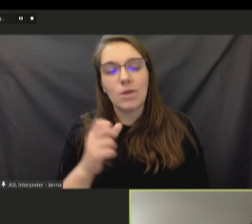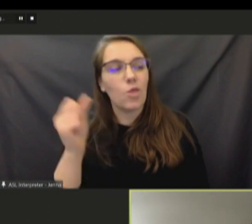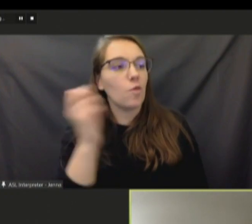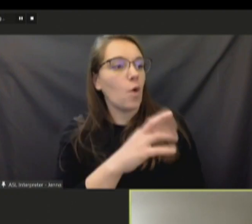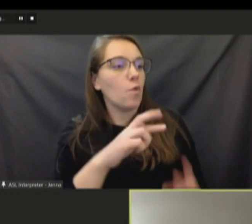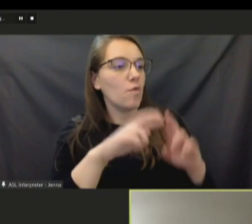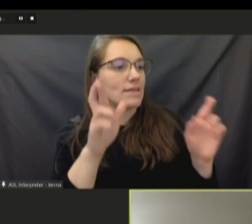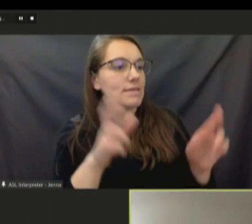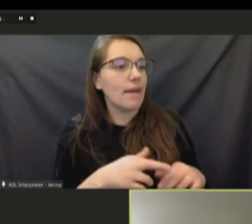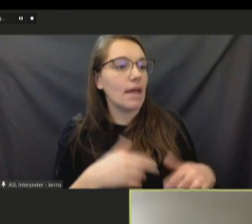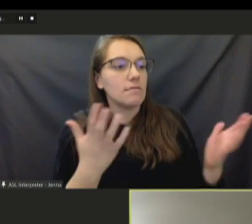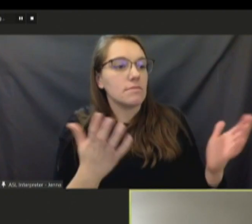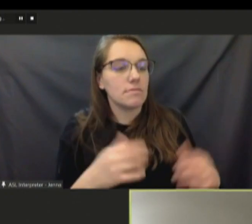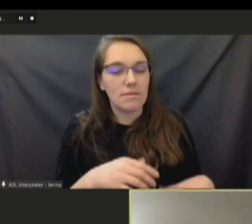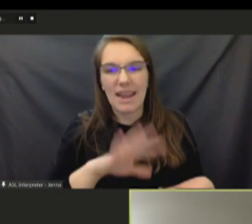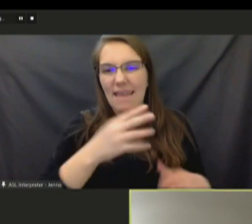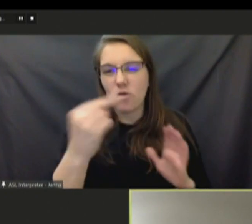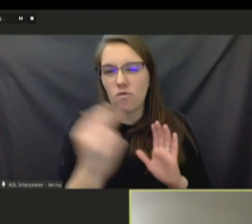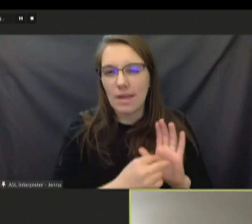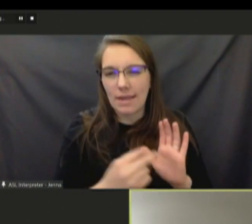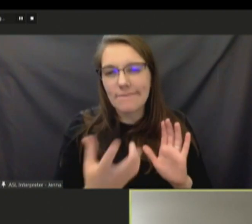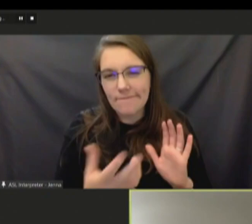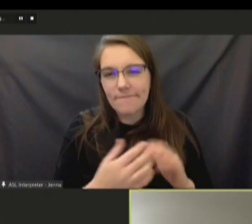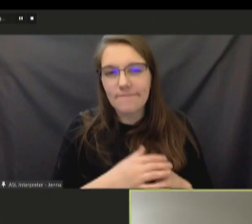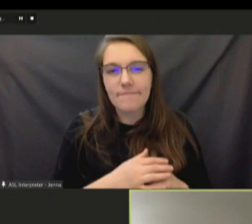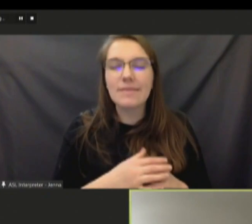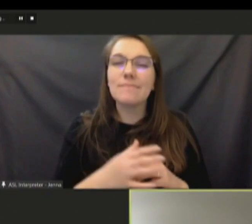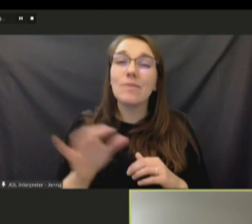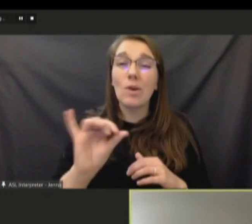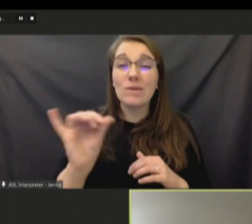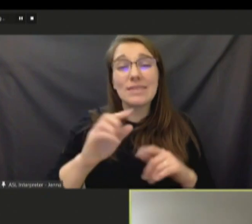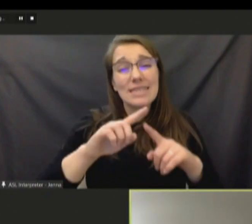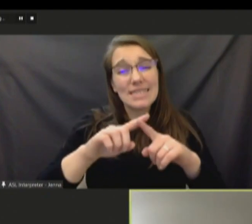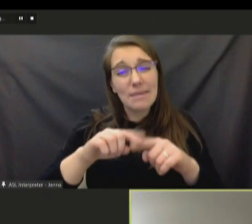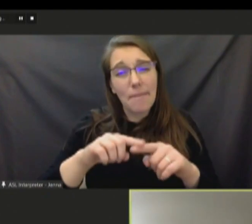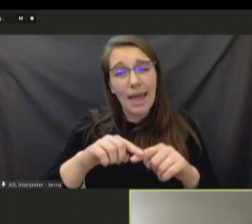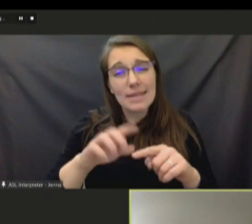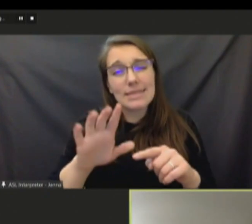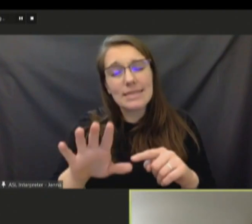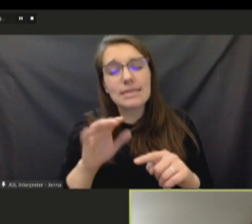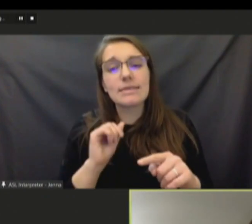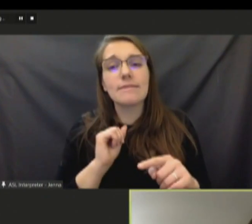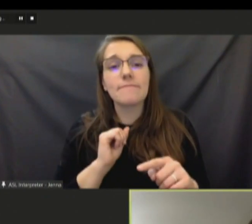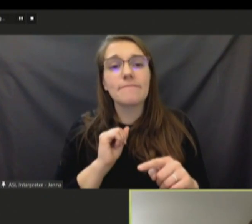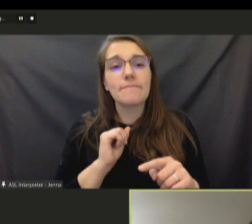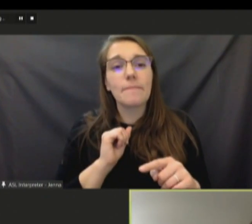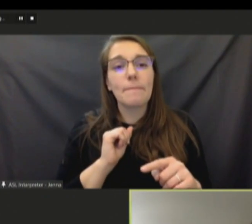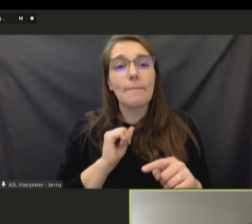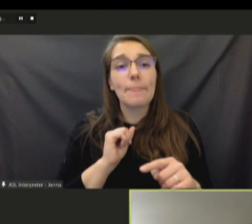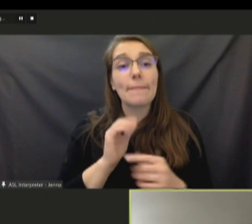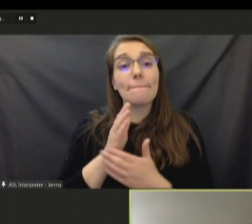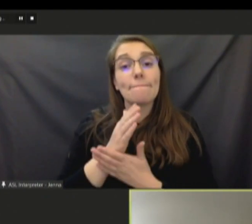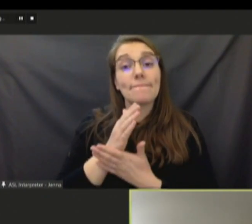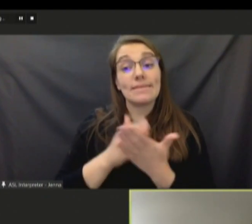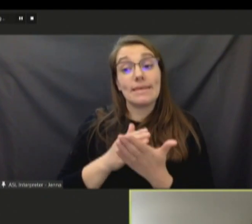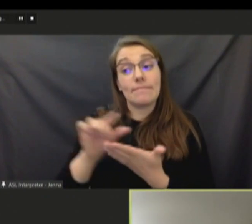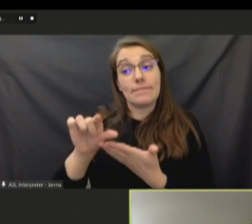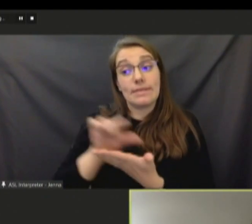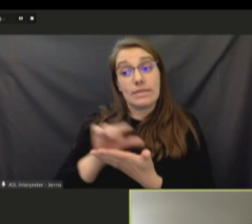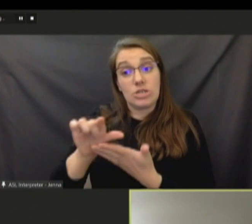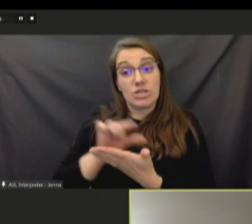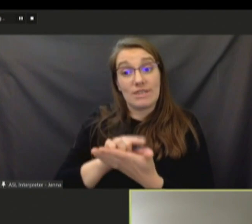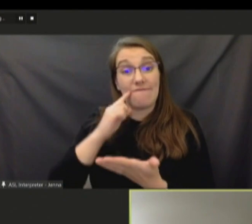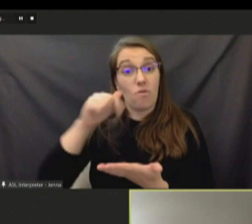considered. But it also depends, I will say, caveat, that some of the legislation for these boards and